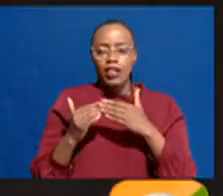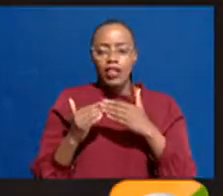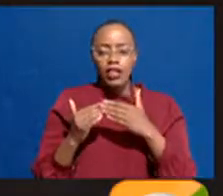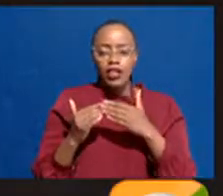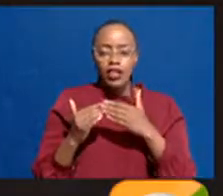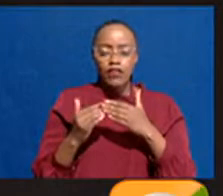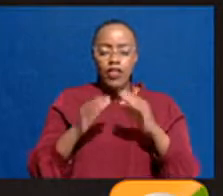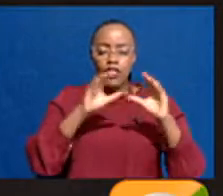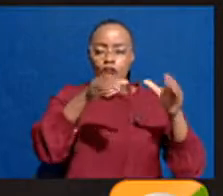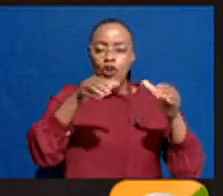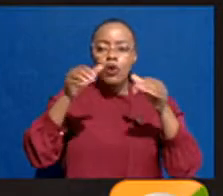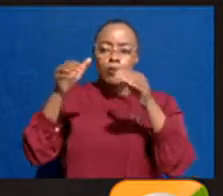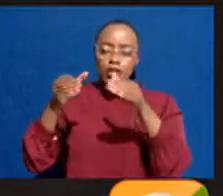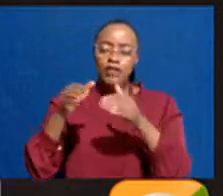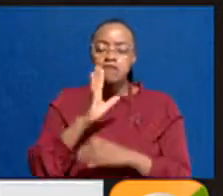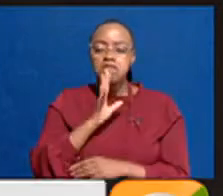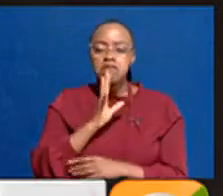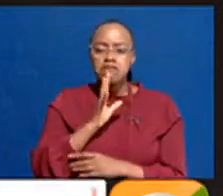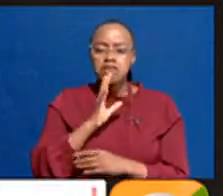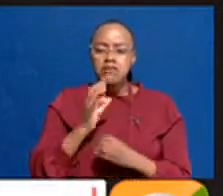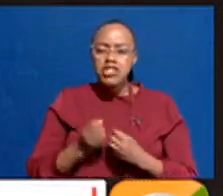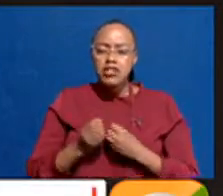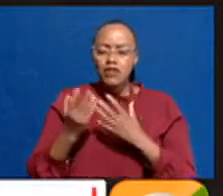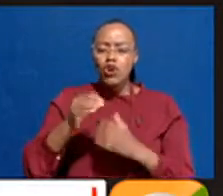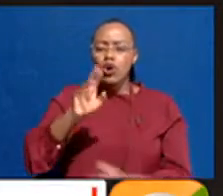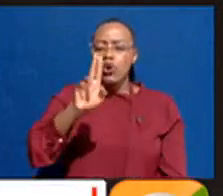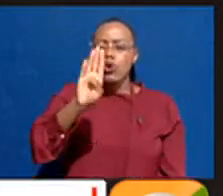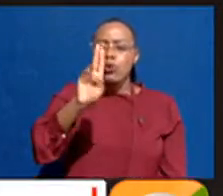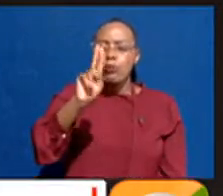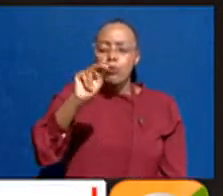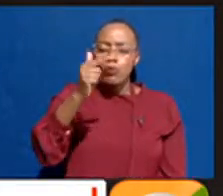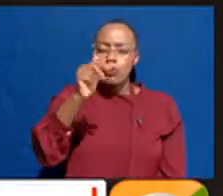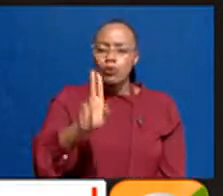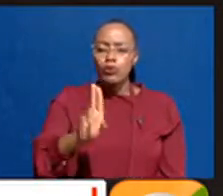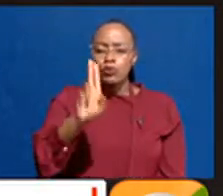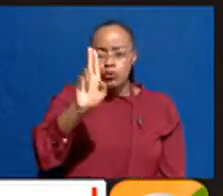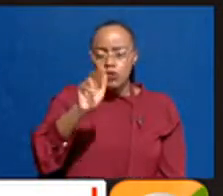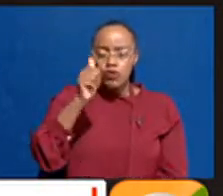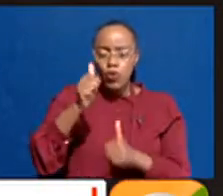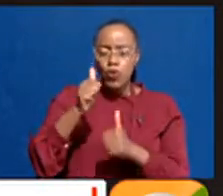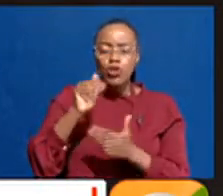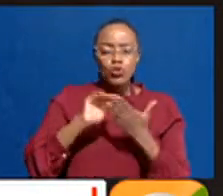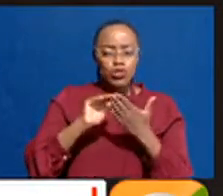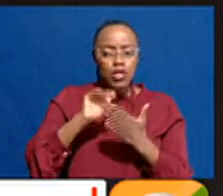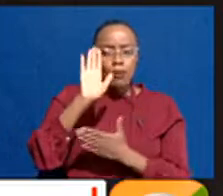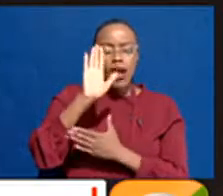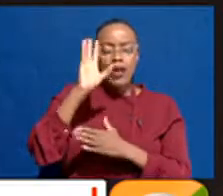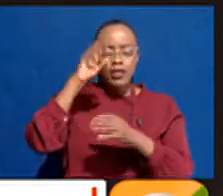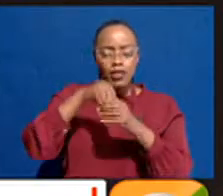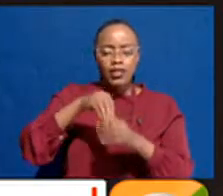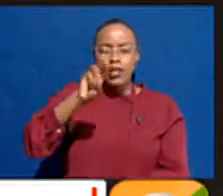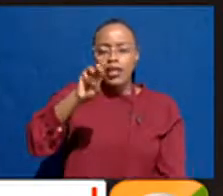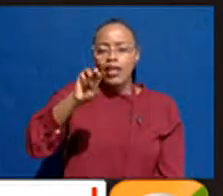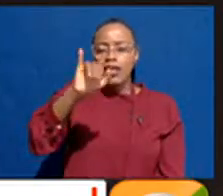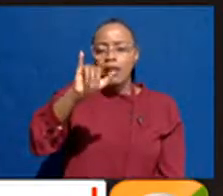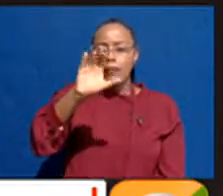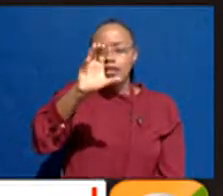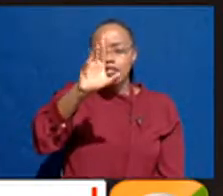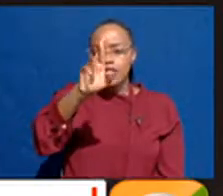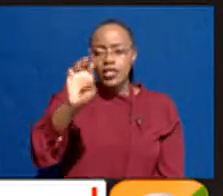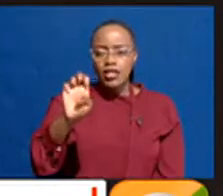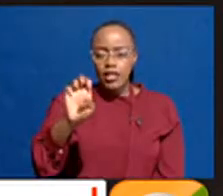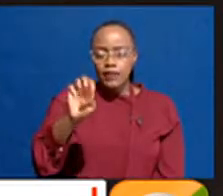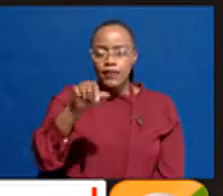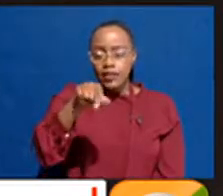his community, spirit of Ubuntu, was very much in Michelle.